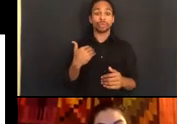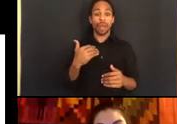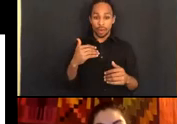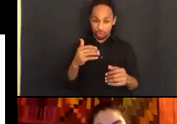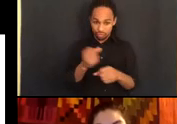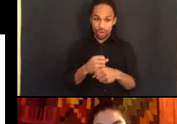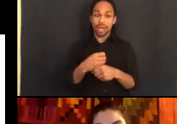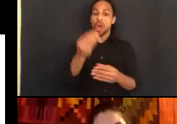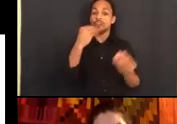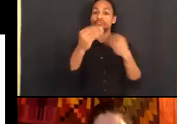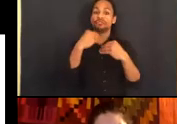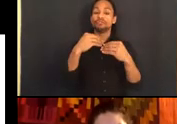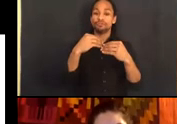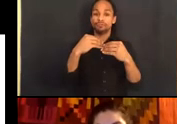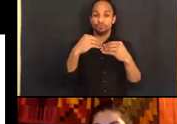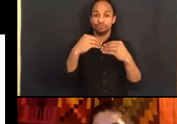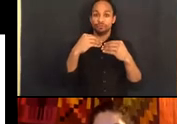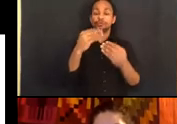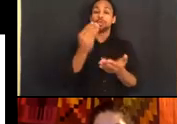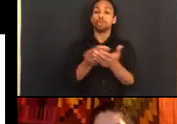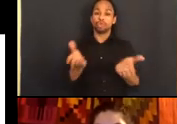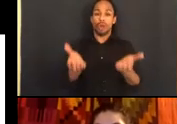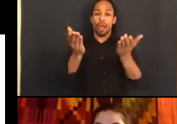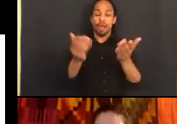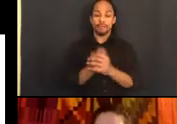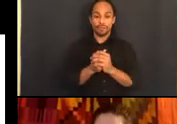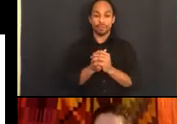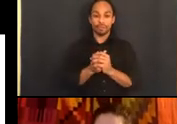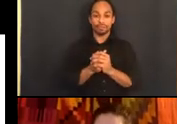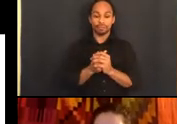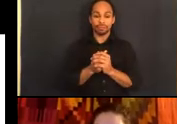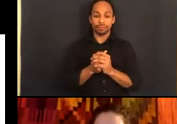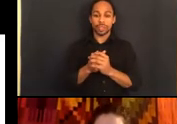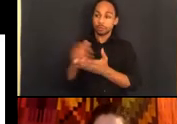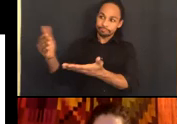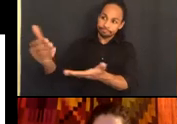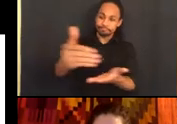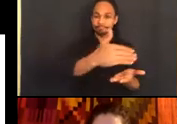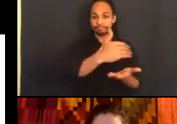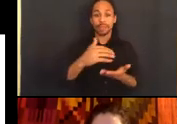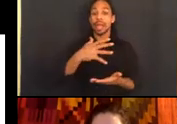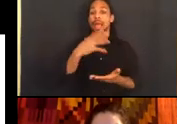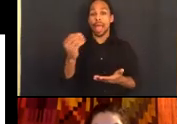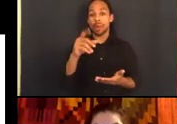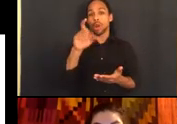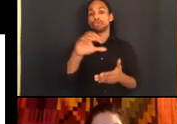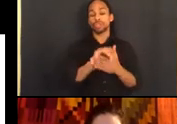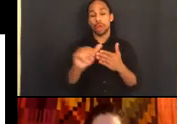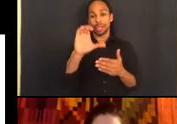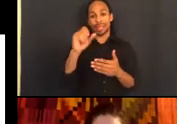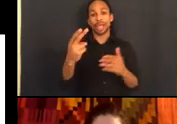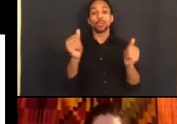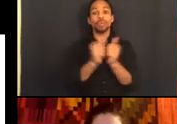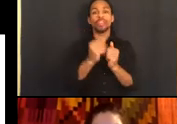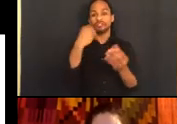to support purchasing of bulk foods, and as often as we can, distribute $100 in cash with each food box. We do cash for